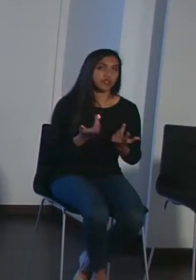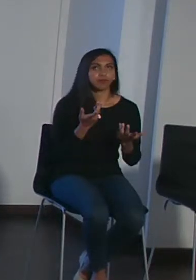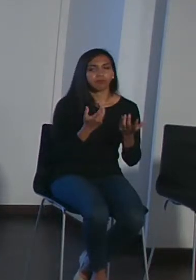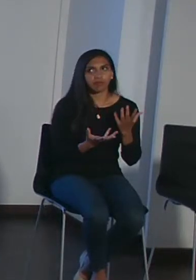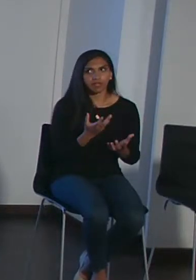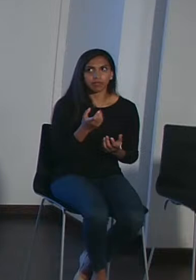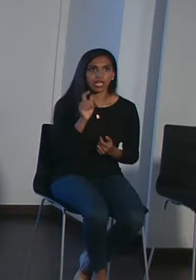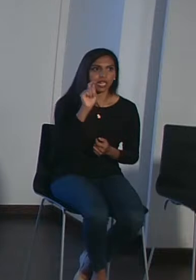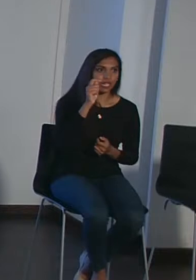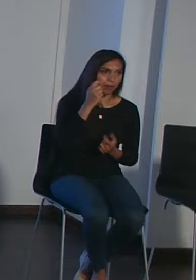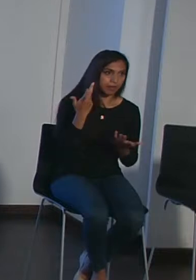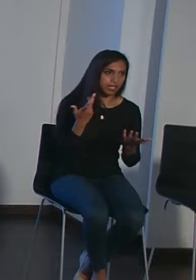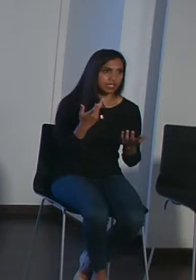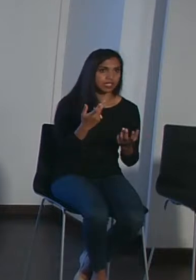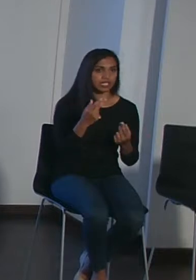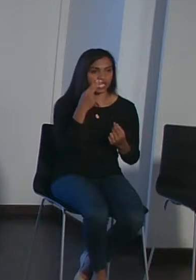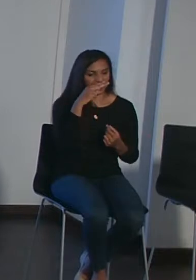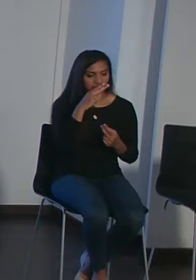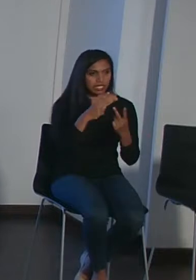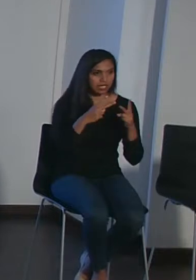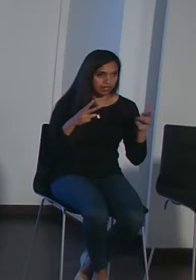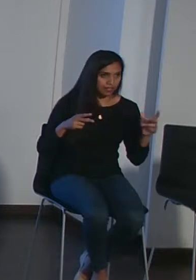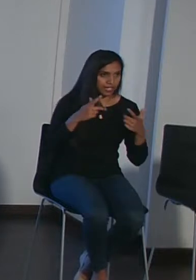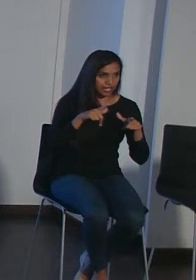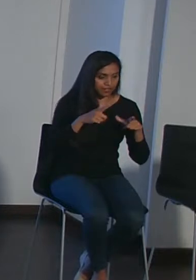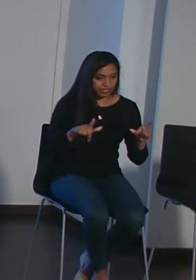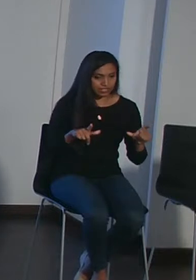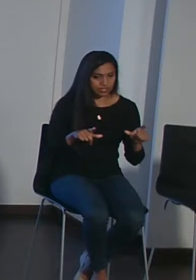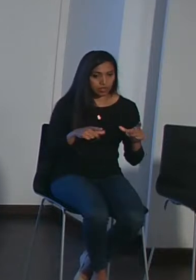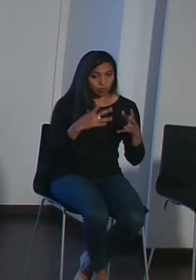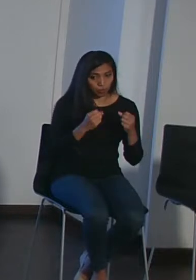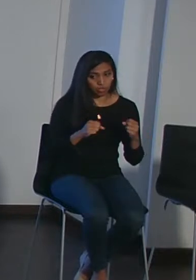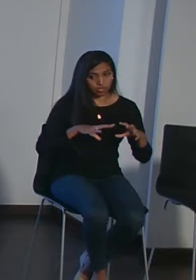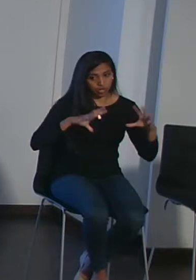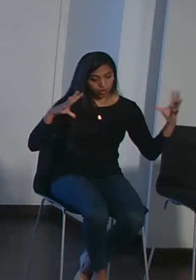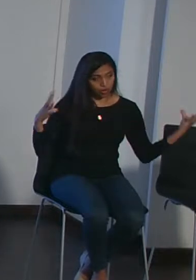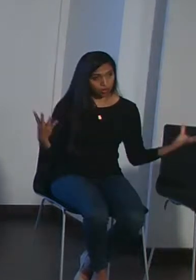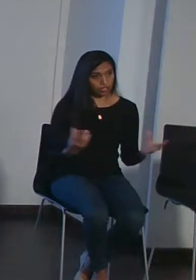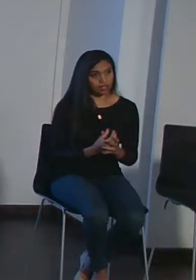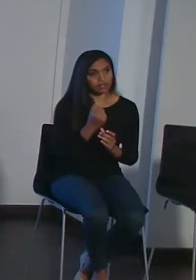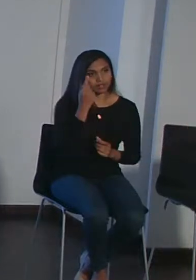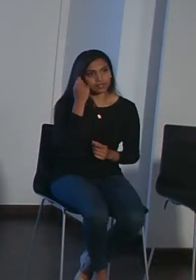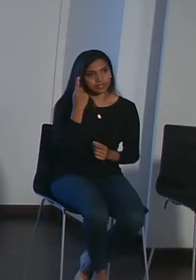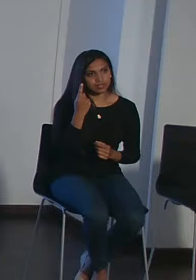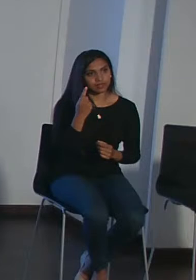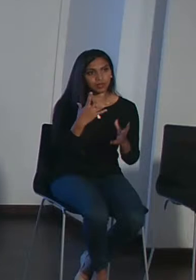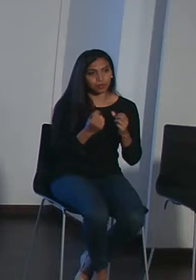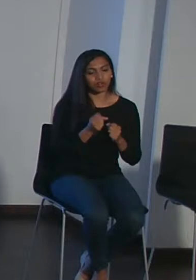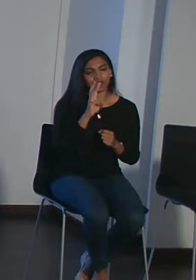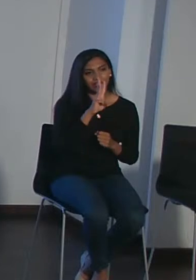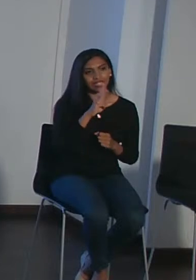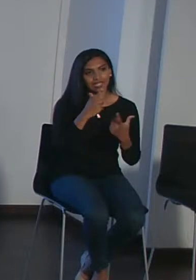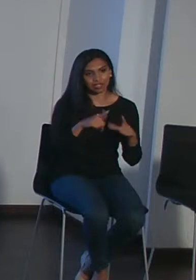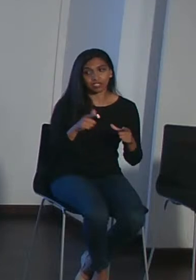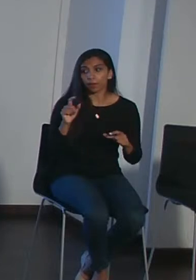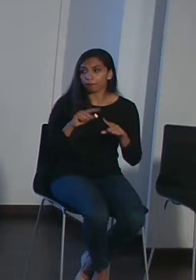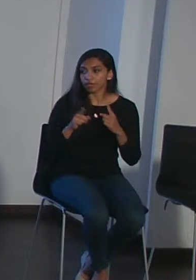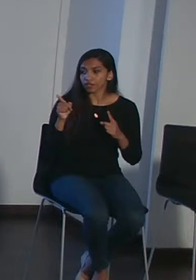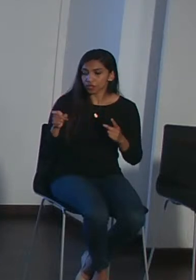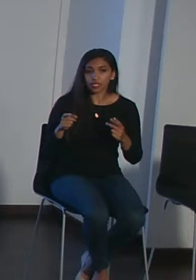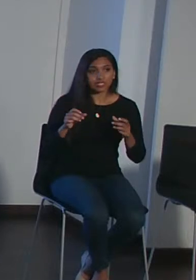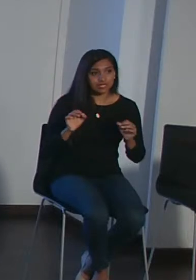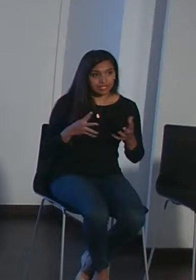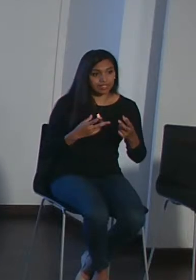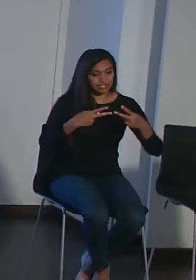speaking communities. And we wanted everything to be in all three languages. But the moment we started